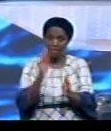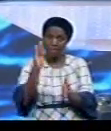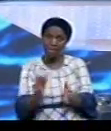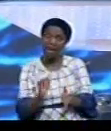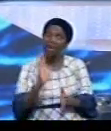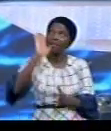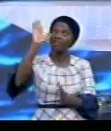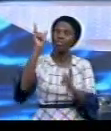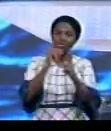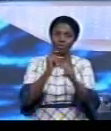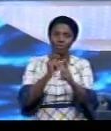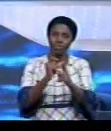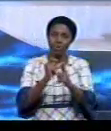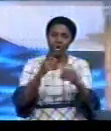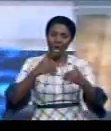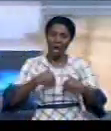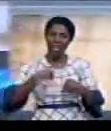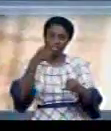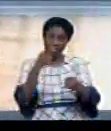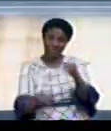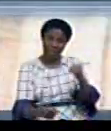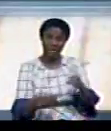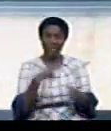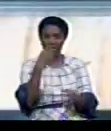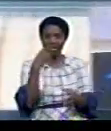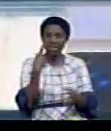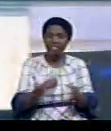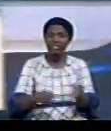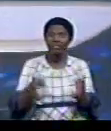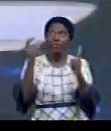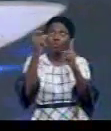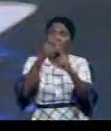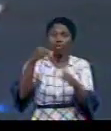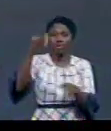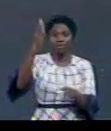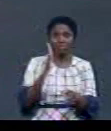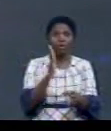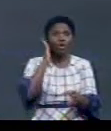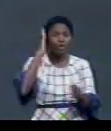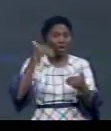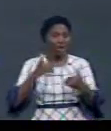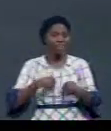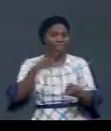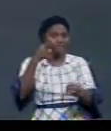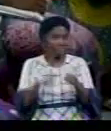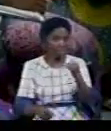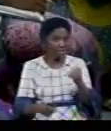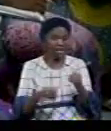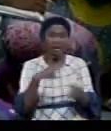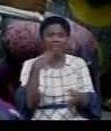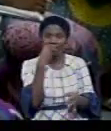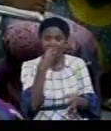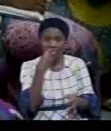the final say. The Word of God will have the final say in your life.